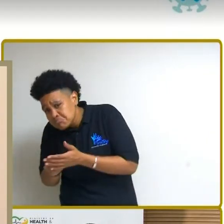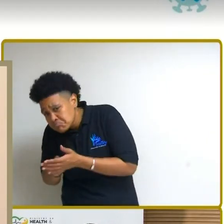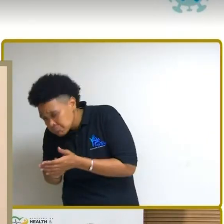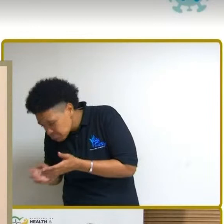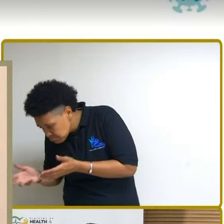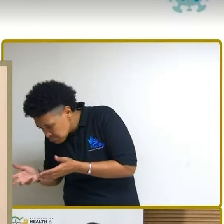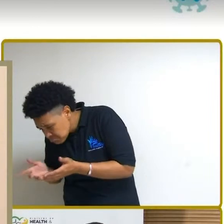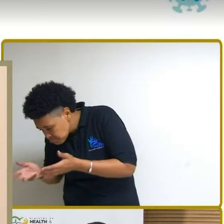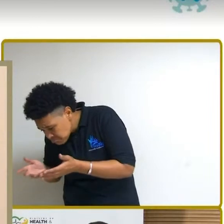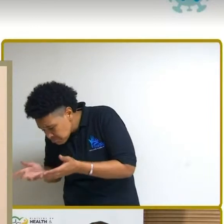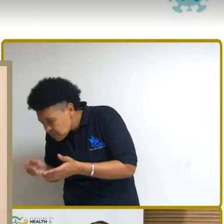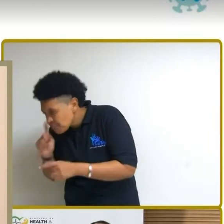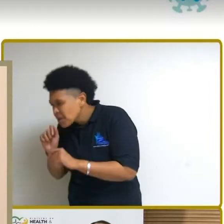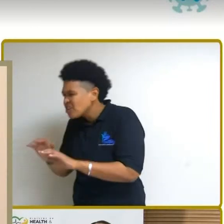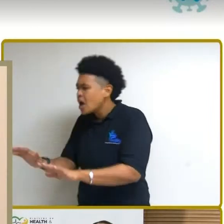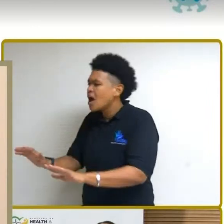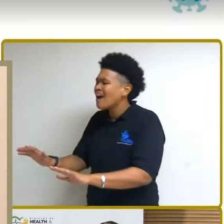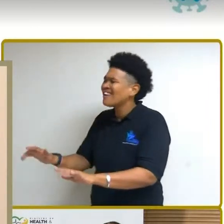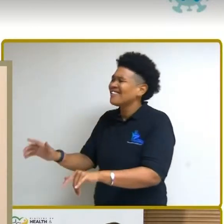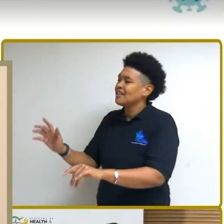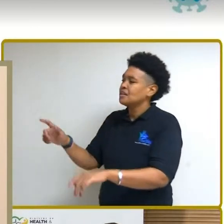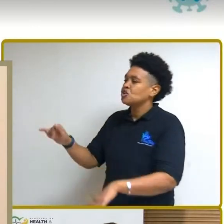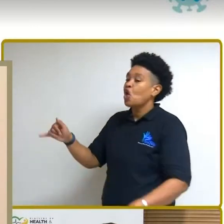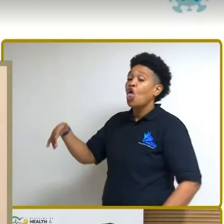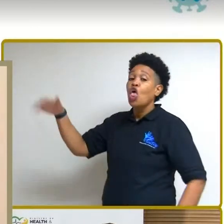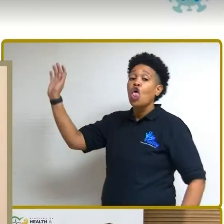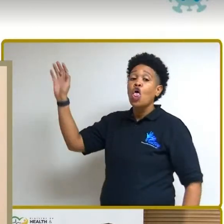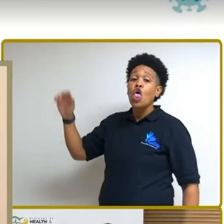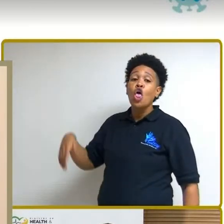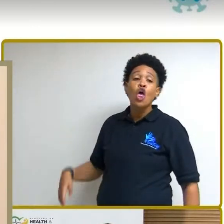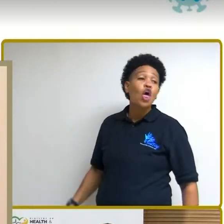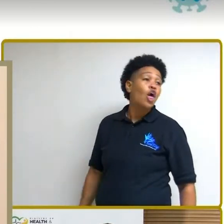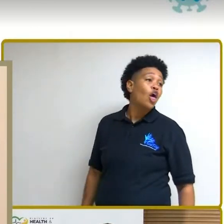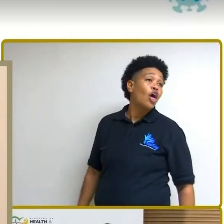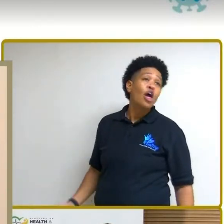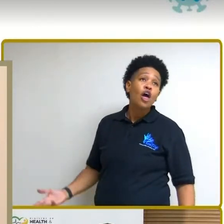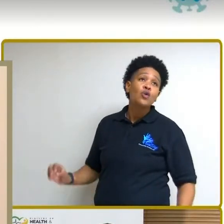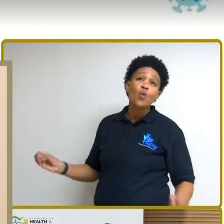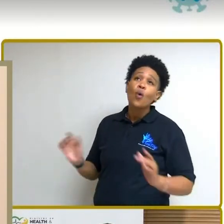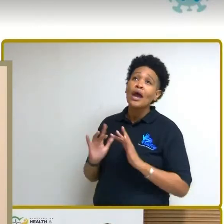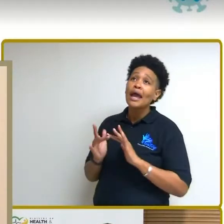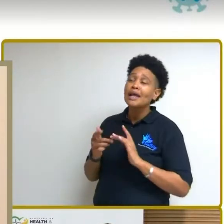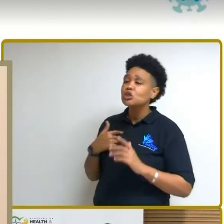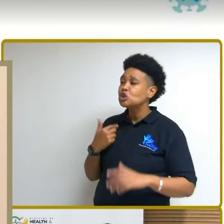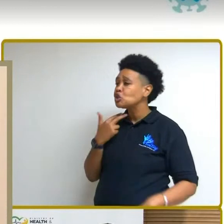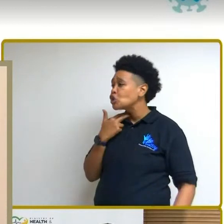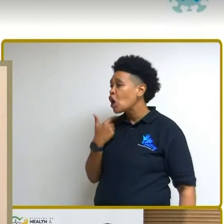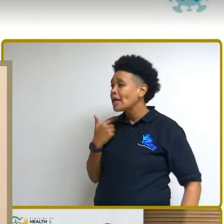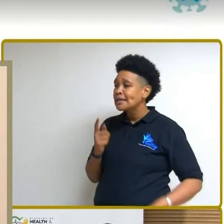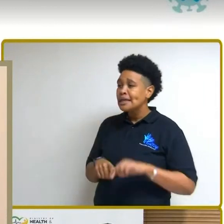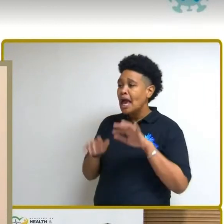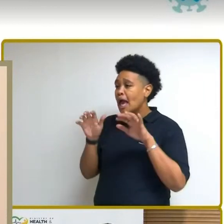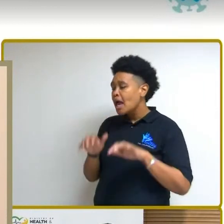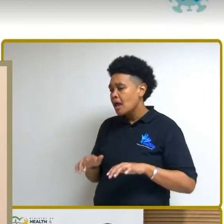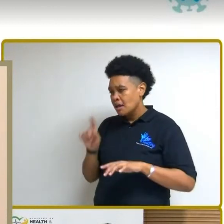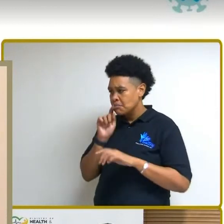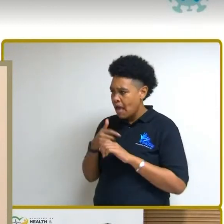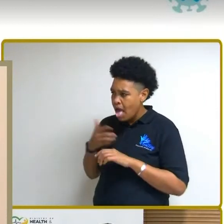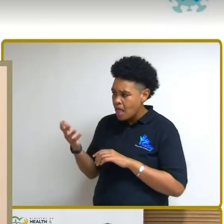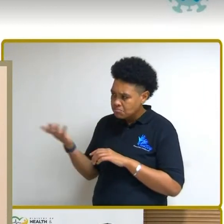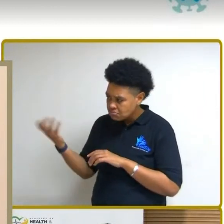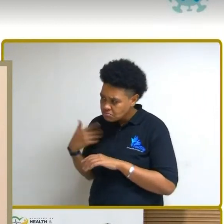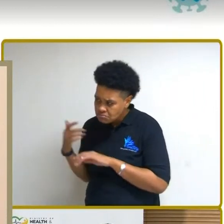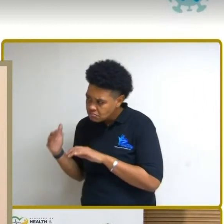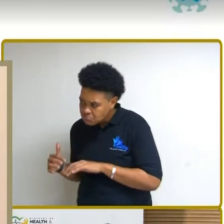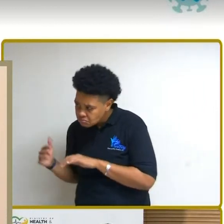to make sure that they just don't leave the property, no internet connection, or can't get on the site and decide not